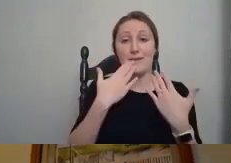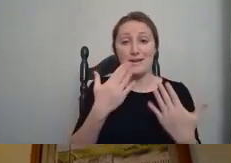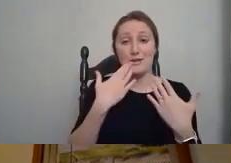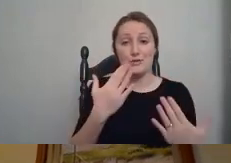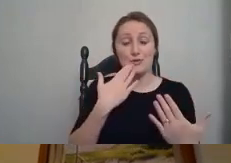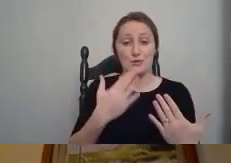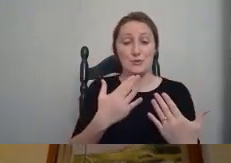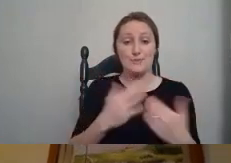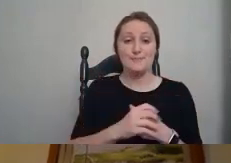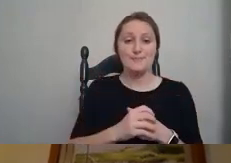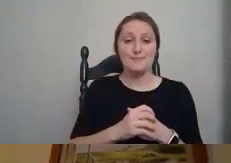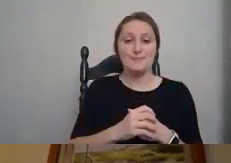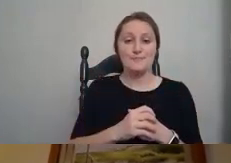that.